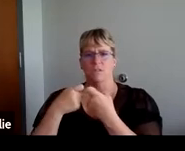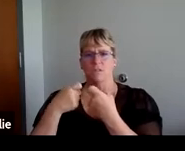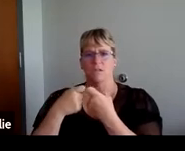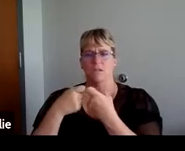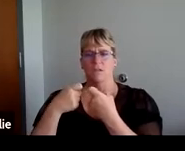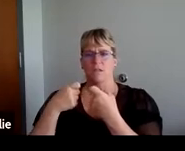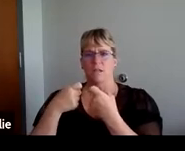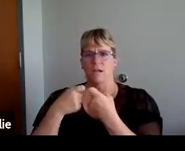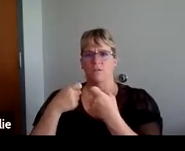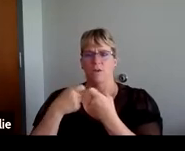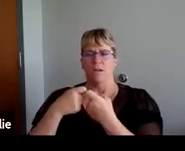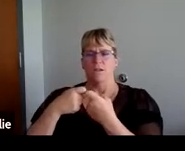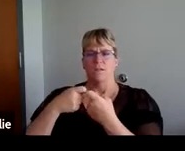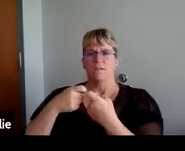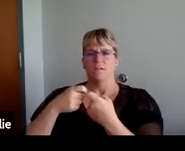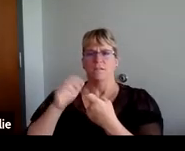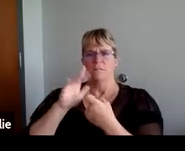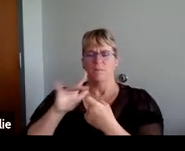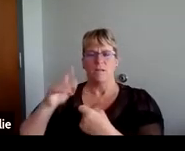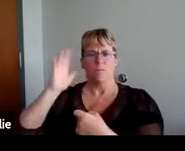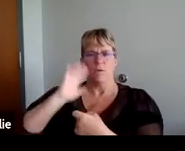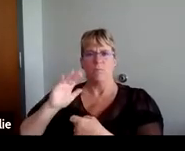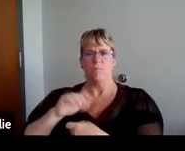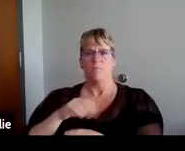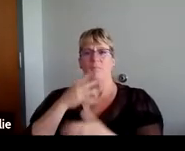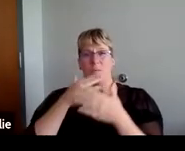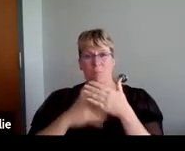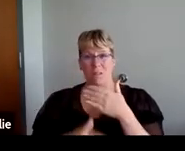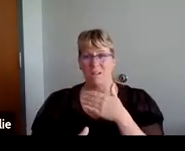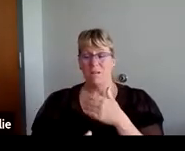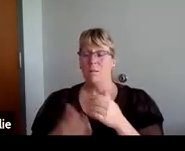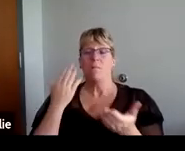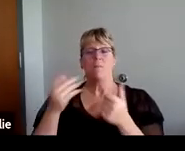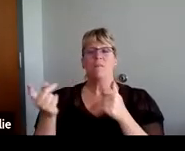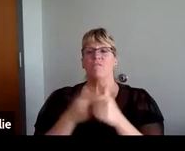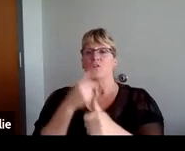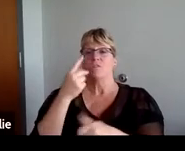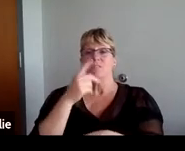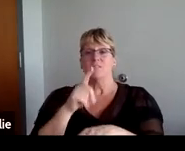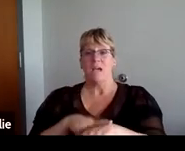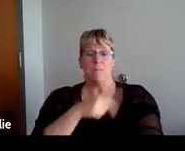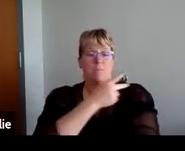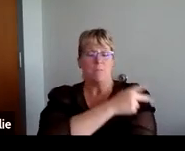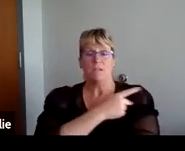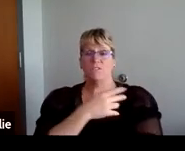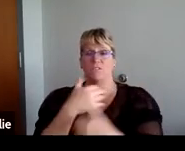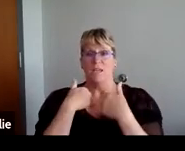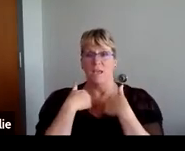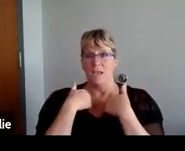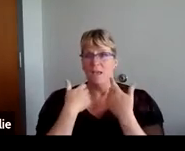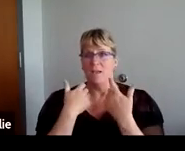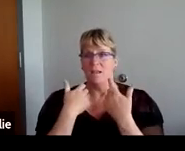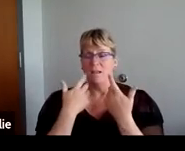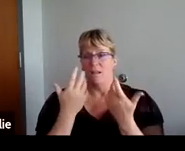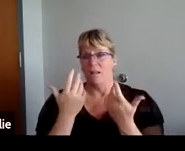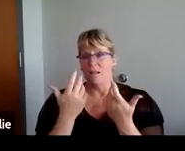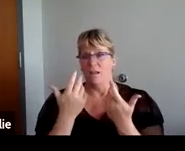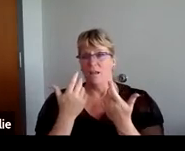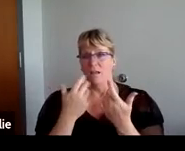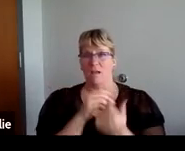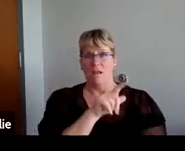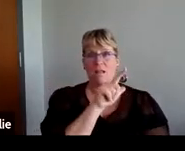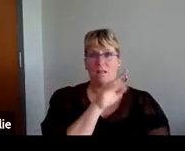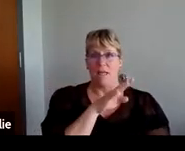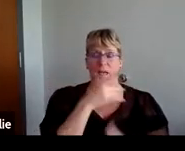way back when. Looking at blood count, this may be the first time our patient has had a laboratory